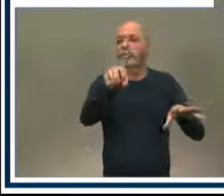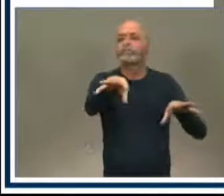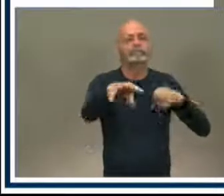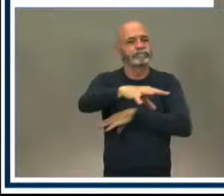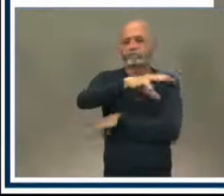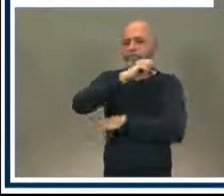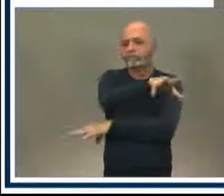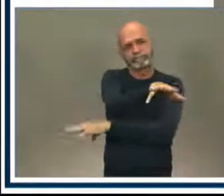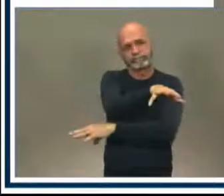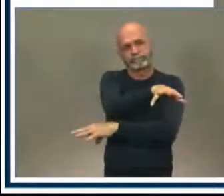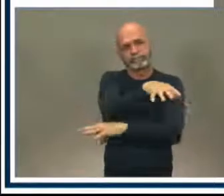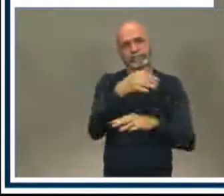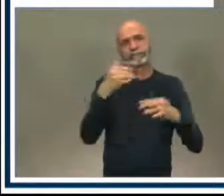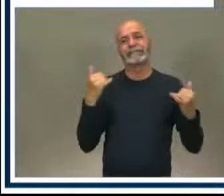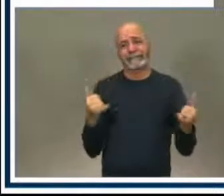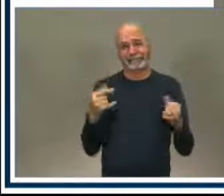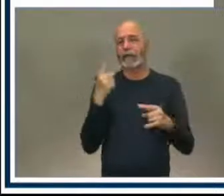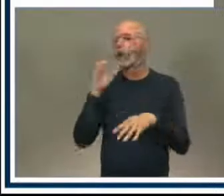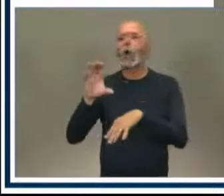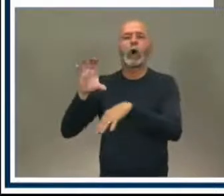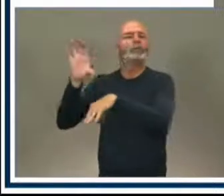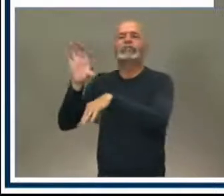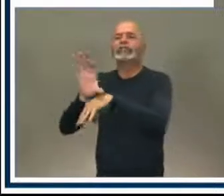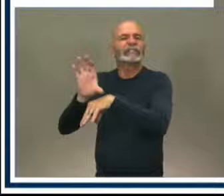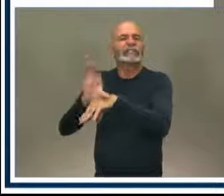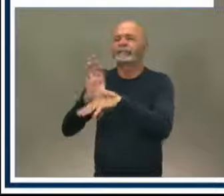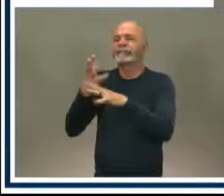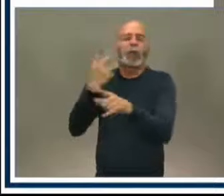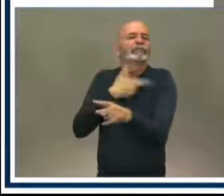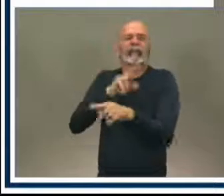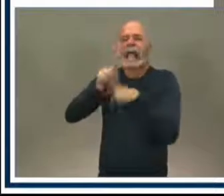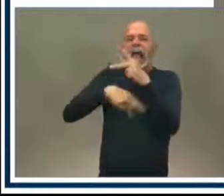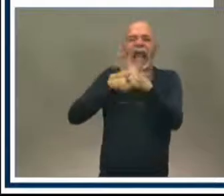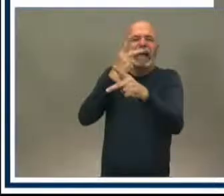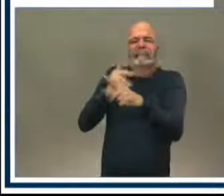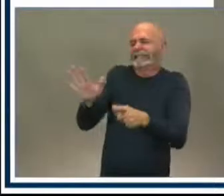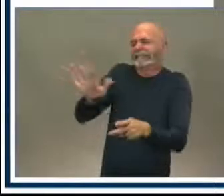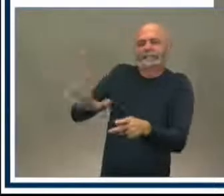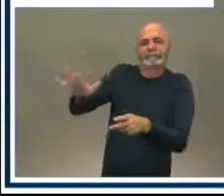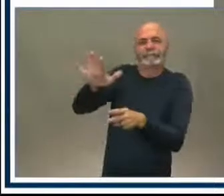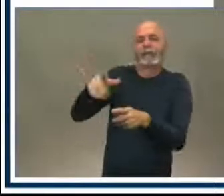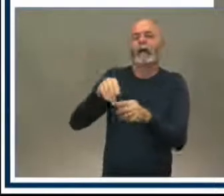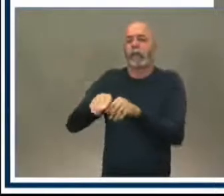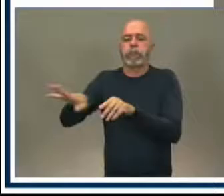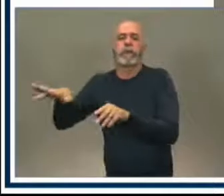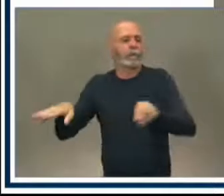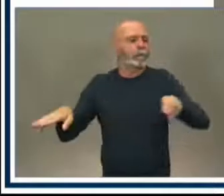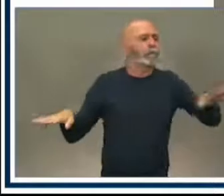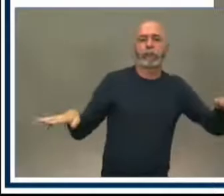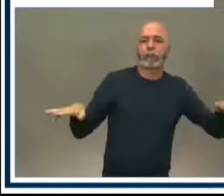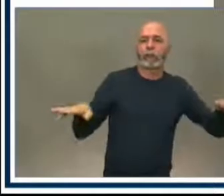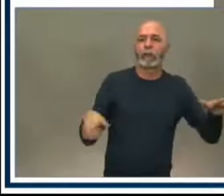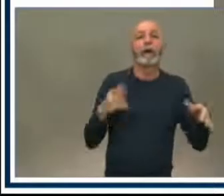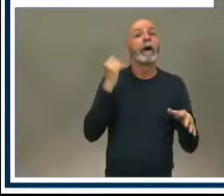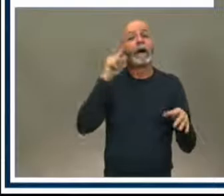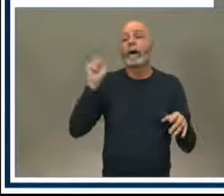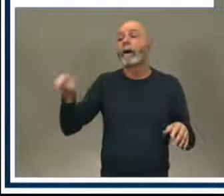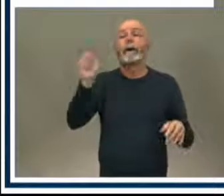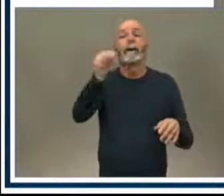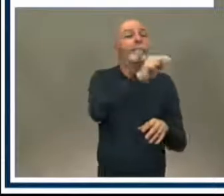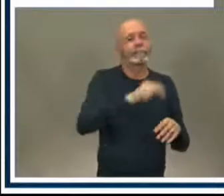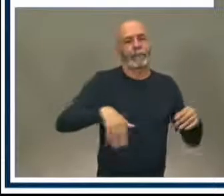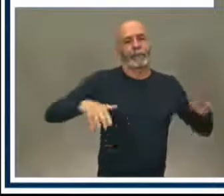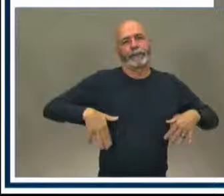The majority of the cases involved have remained unvaccinated. Unfortunately, at this time, there is